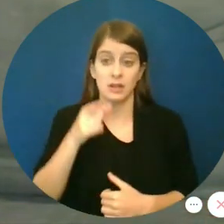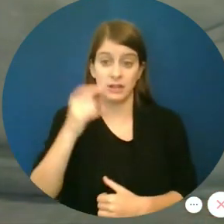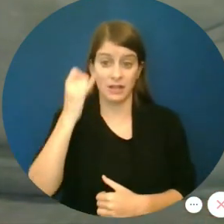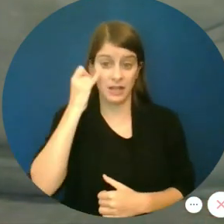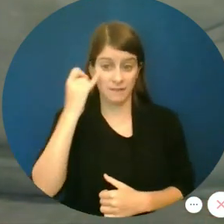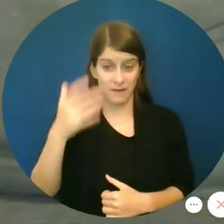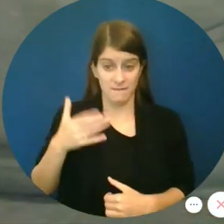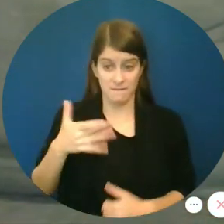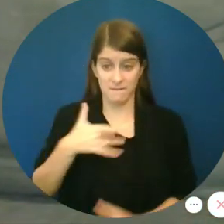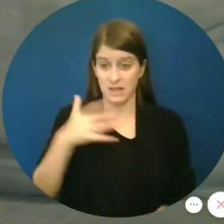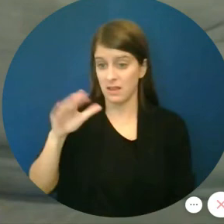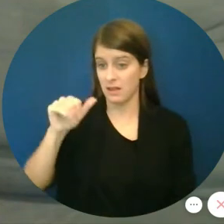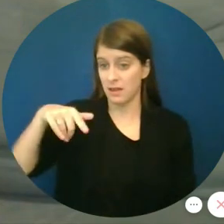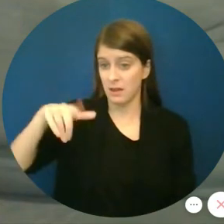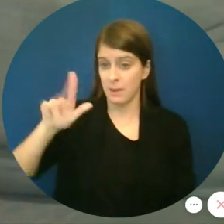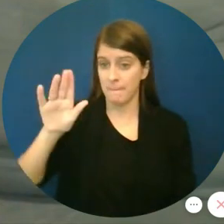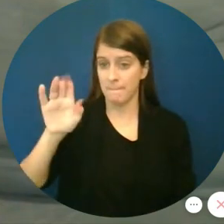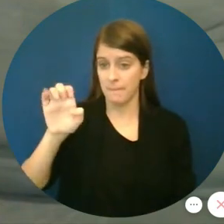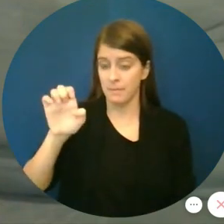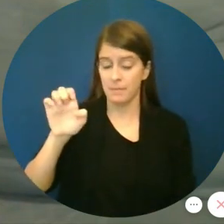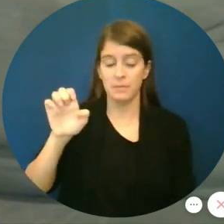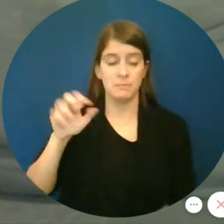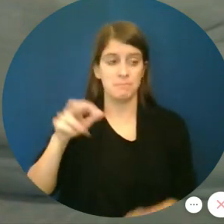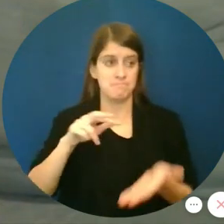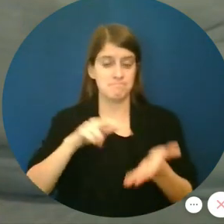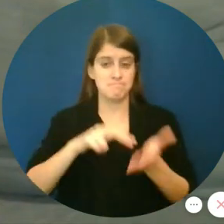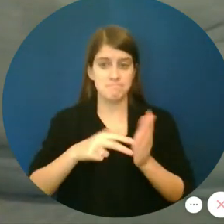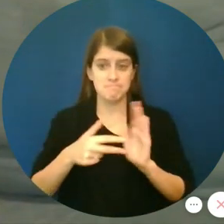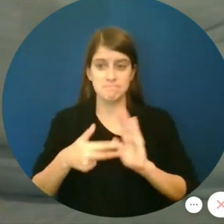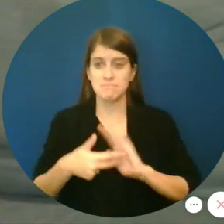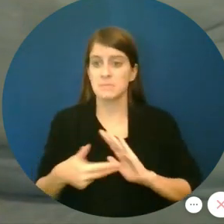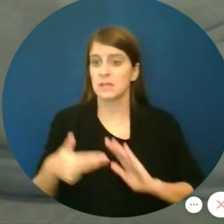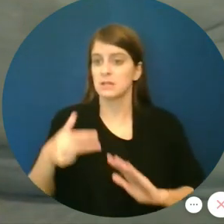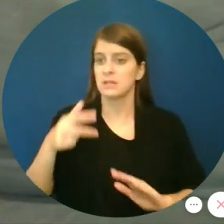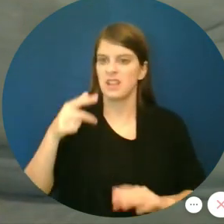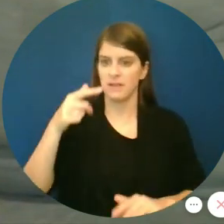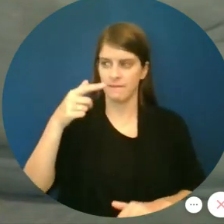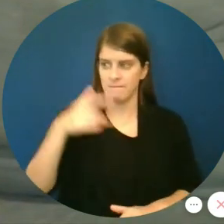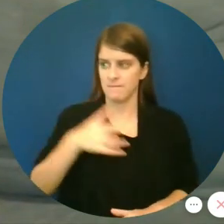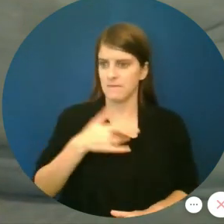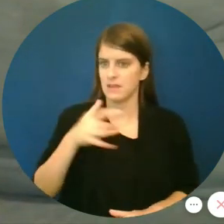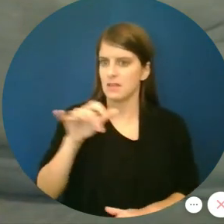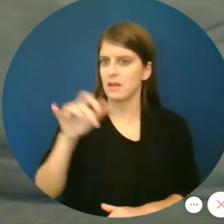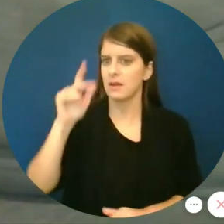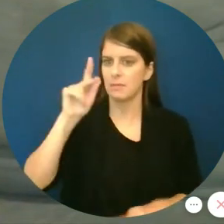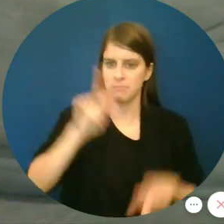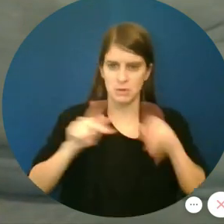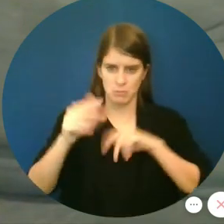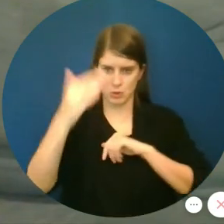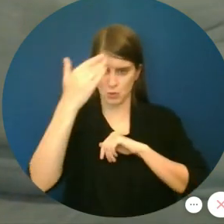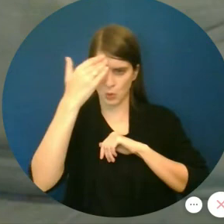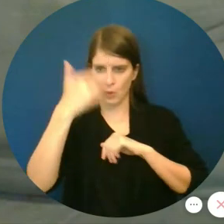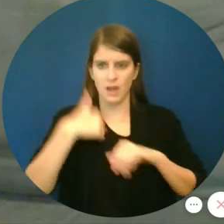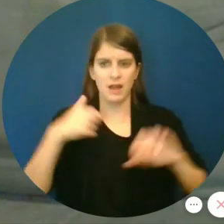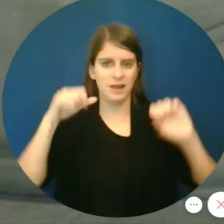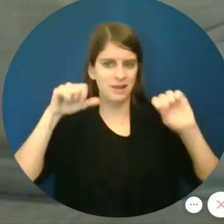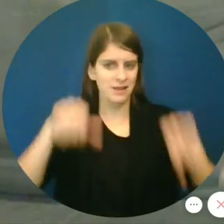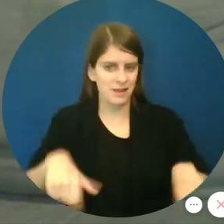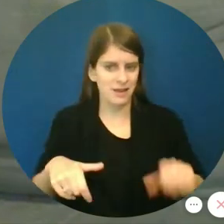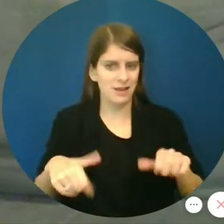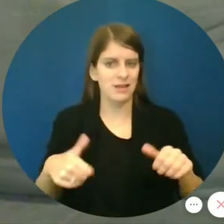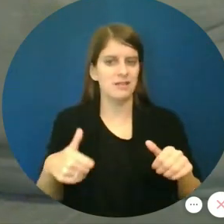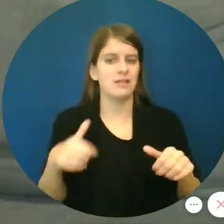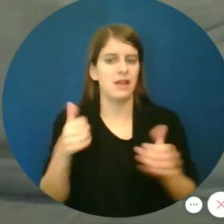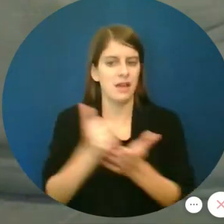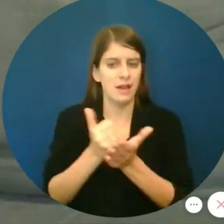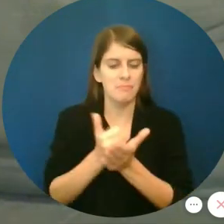what we bring into our spaces, whether it's at home or at school. We feel like we know that we make